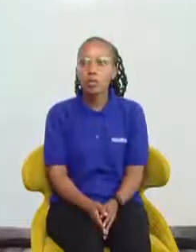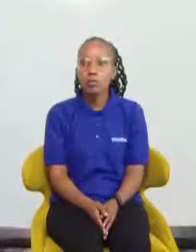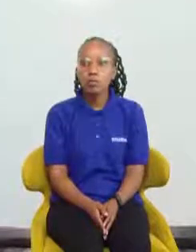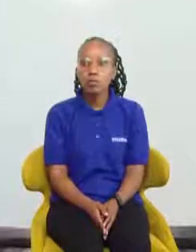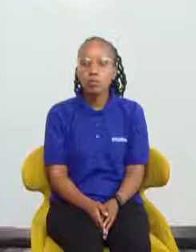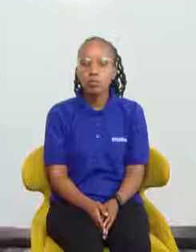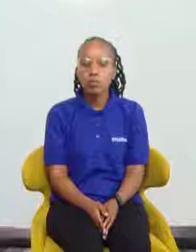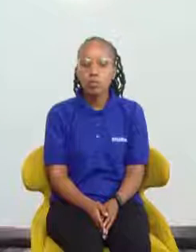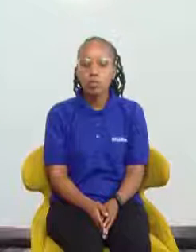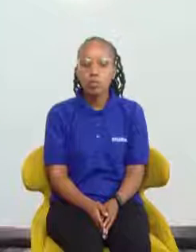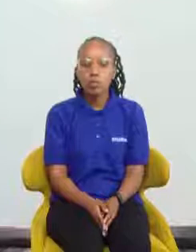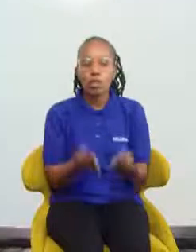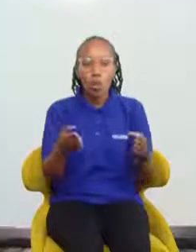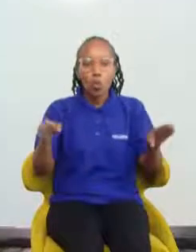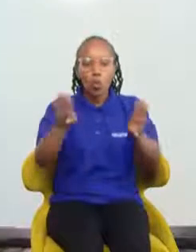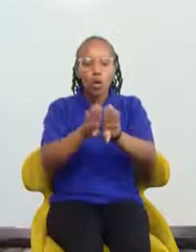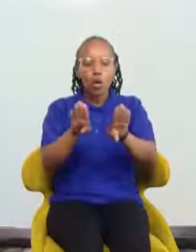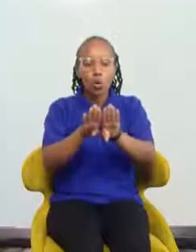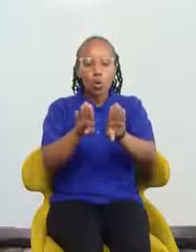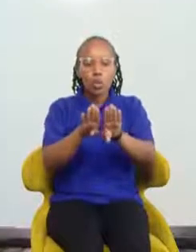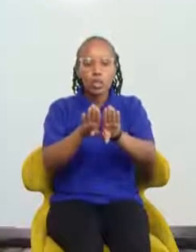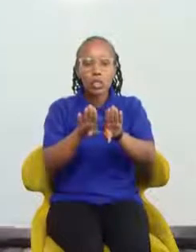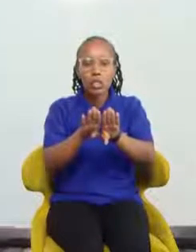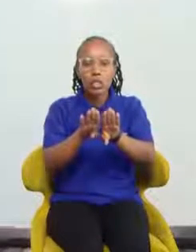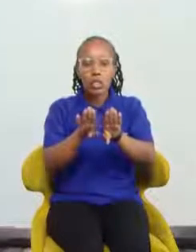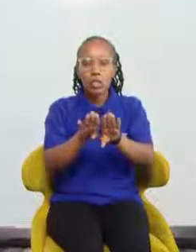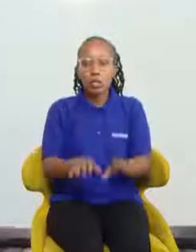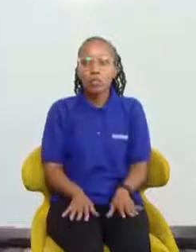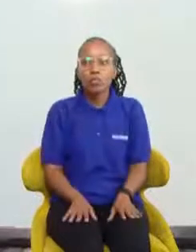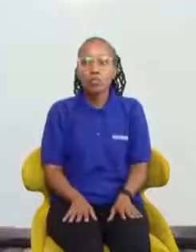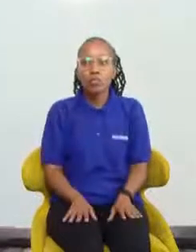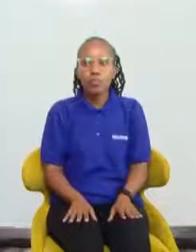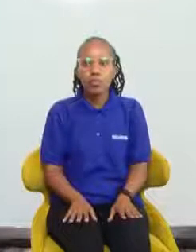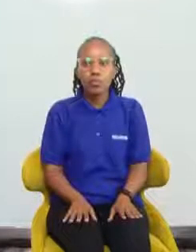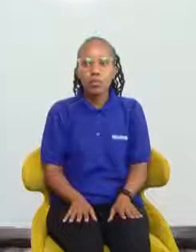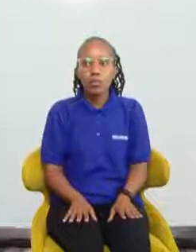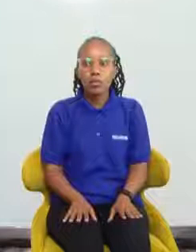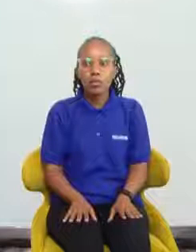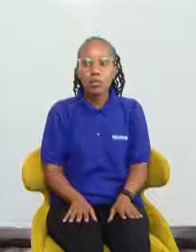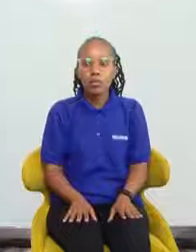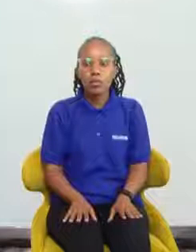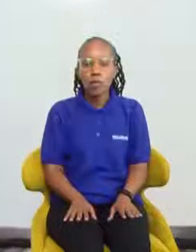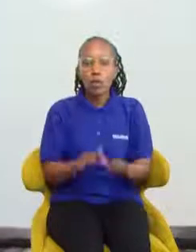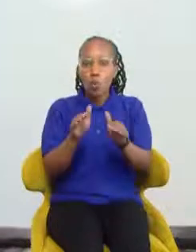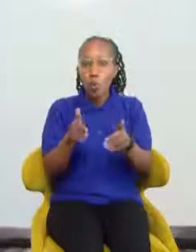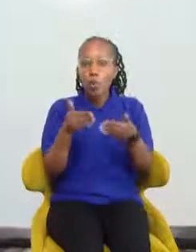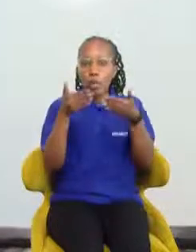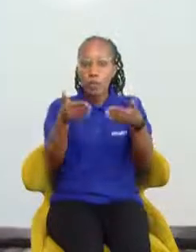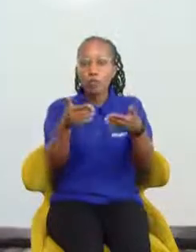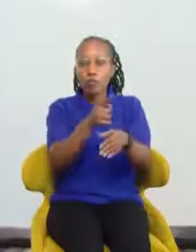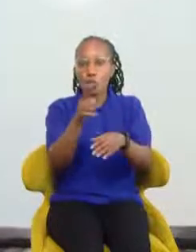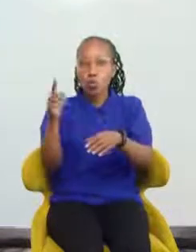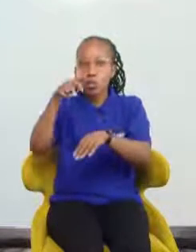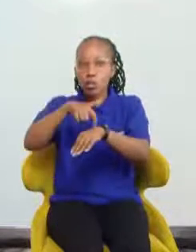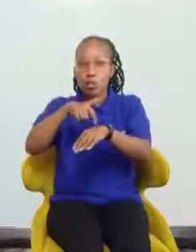point, I beg that we close the session. We'll be able to respond, or rather give you a moment